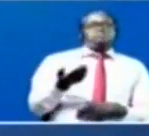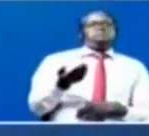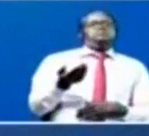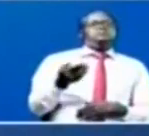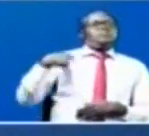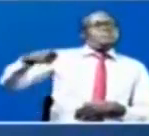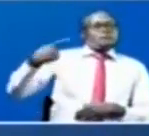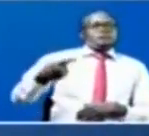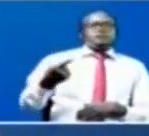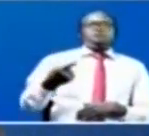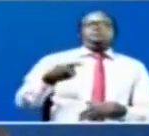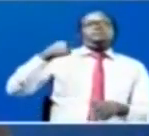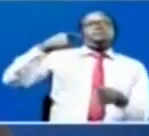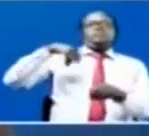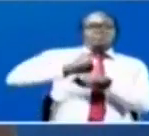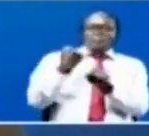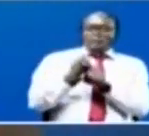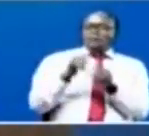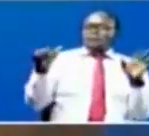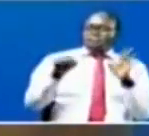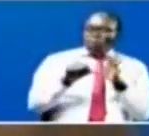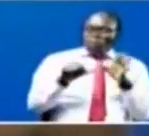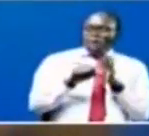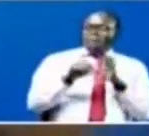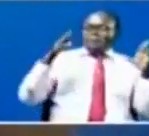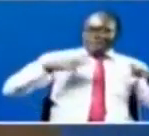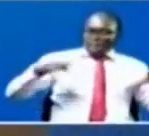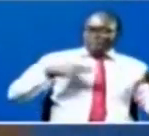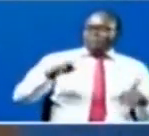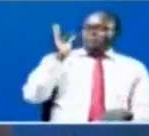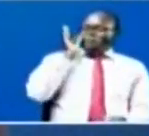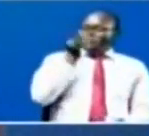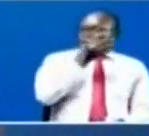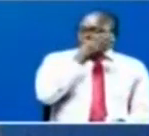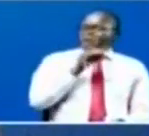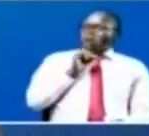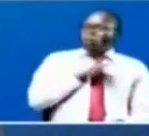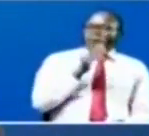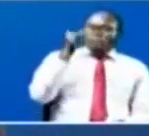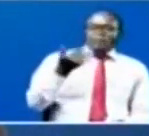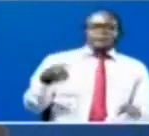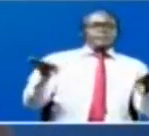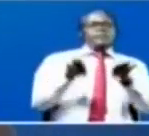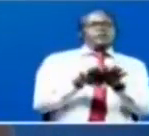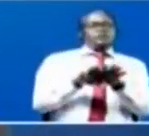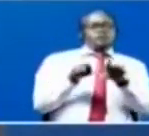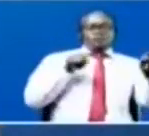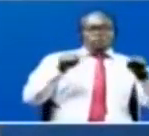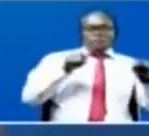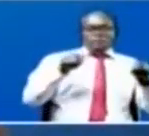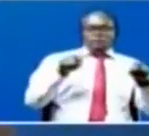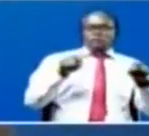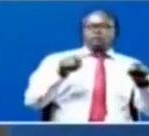has reportedly been causing sleepless nights among locals, the climax of the complaints being the closure of operations at